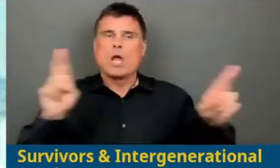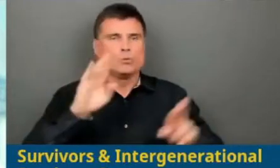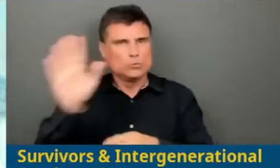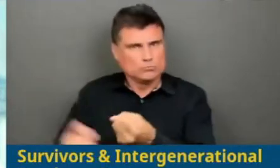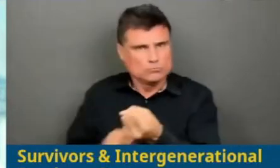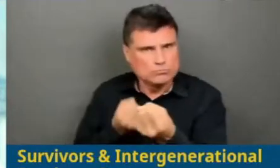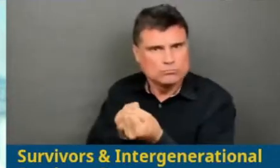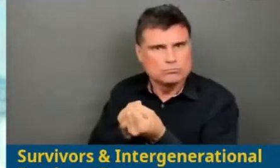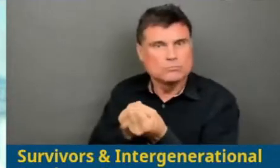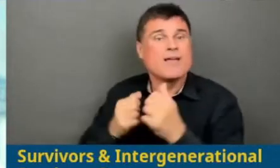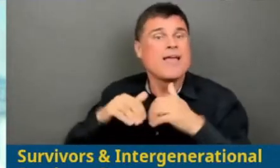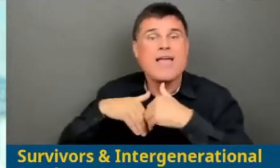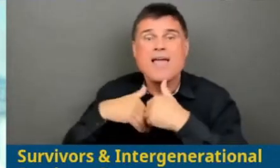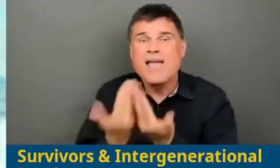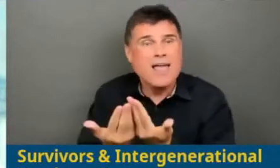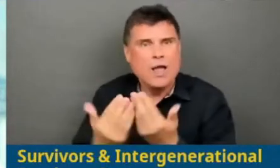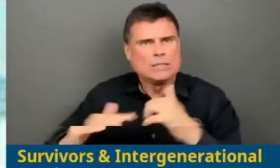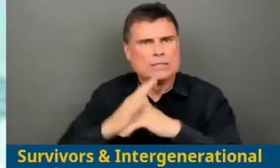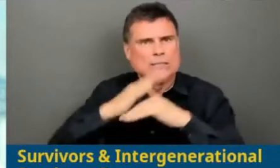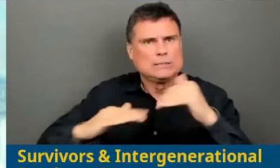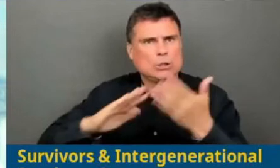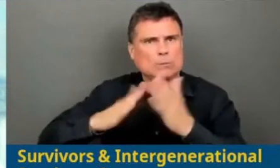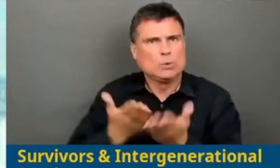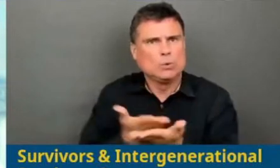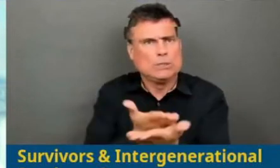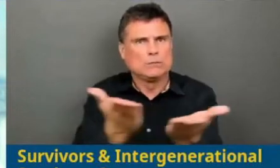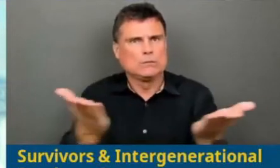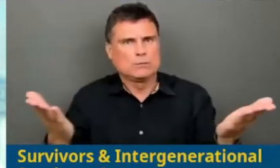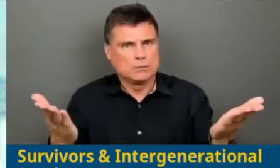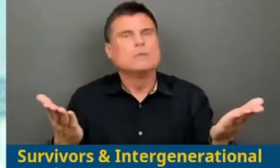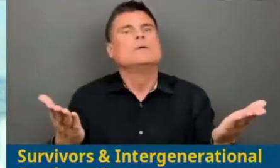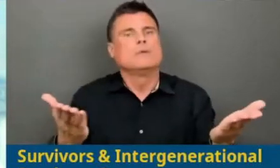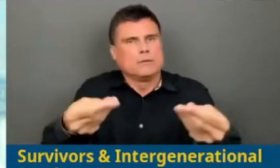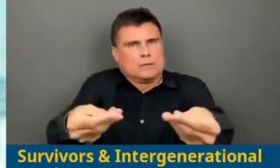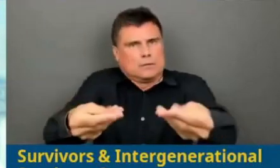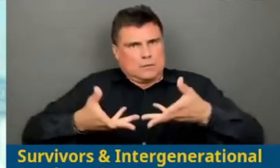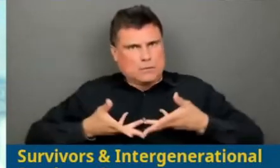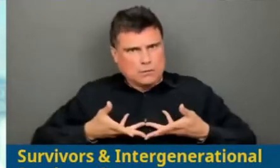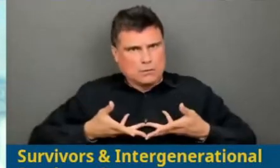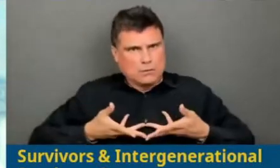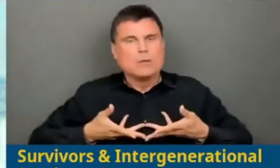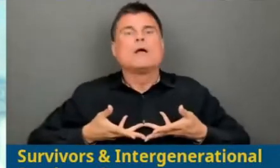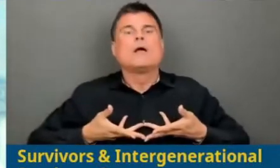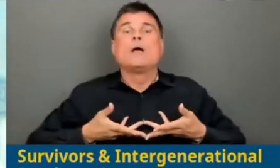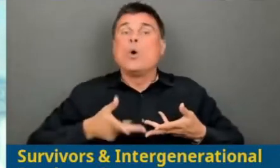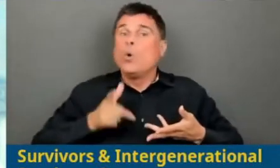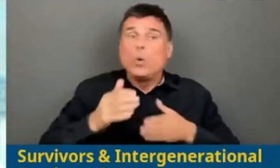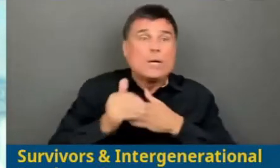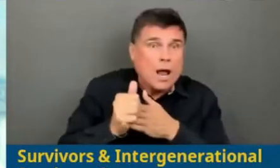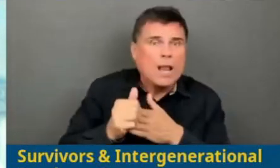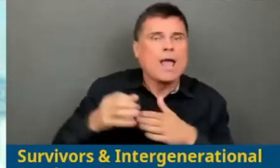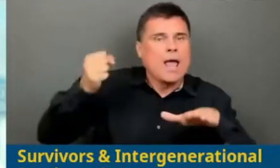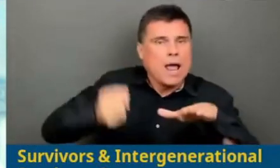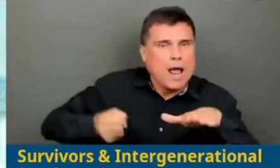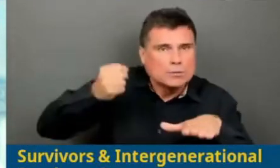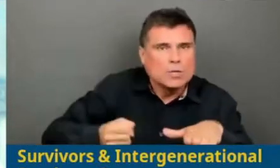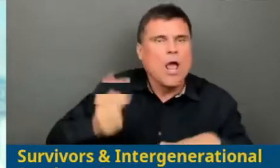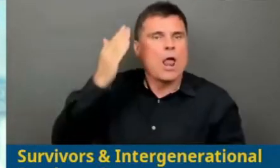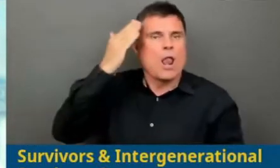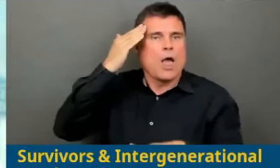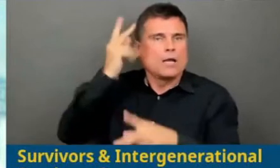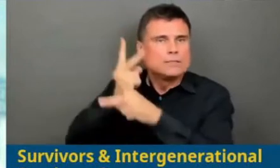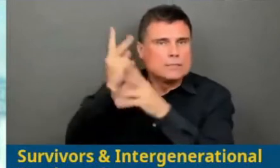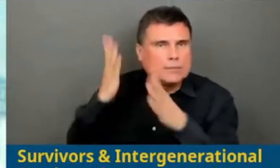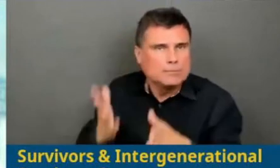Nations say are ready for their communities, guided by elders and knowledge keepers in those communities. So